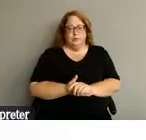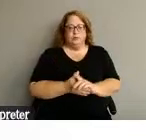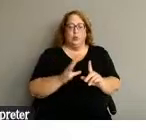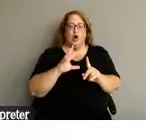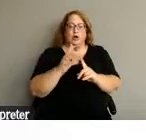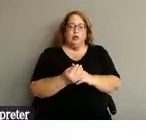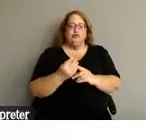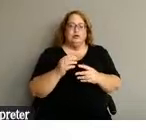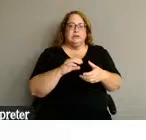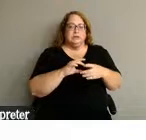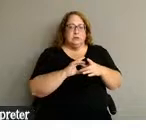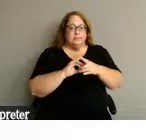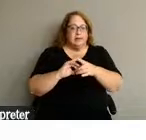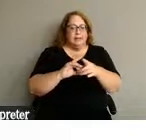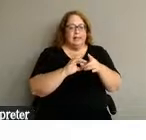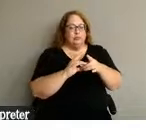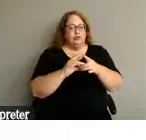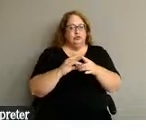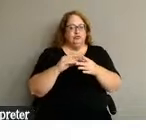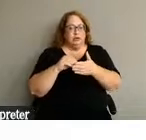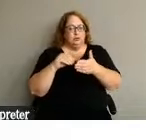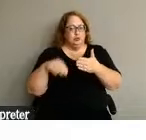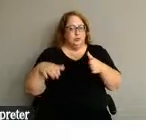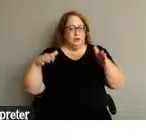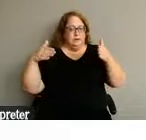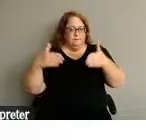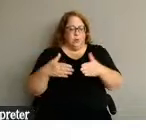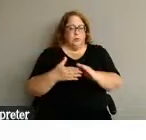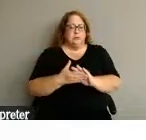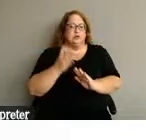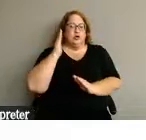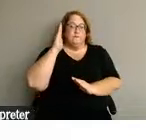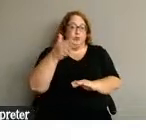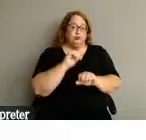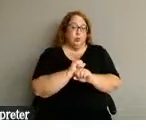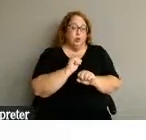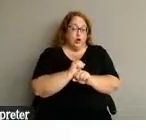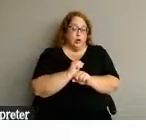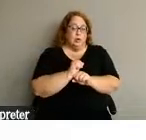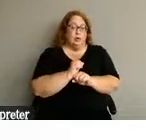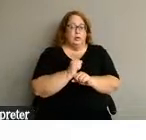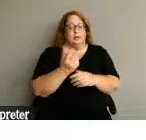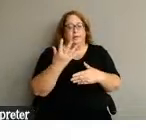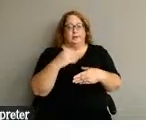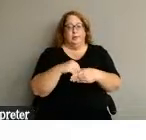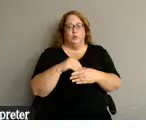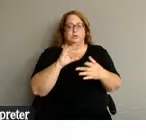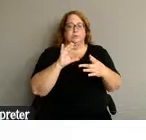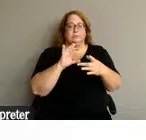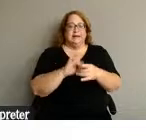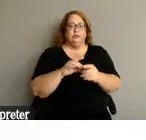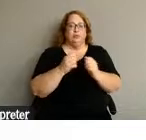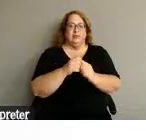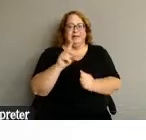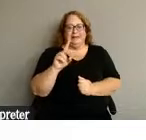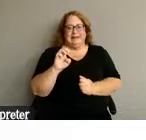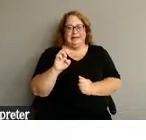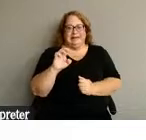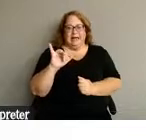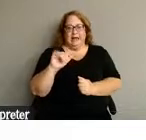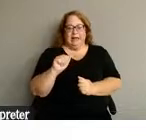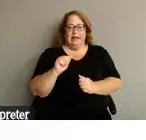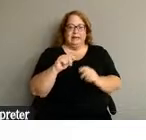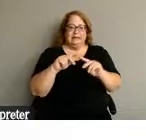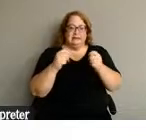one of collaboration and student focus. Our future work includes us making some connections with the DEIA team to really help us